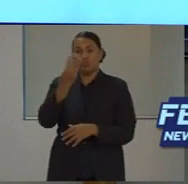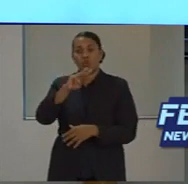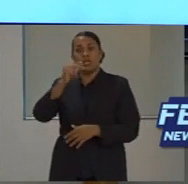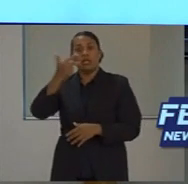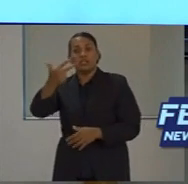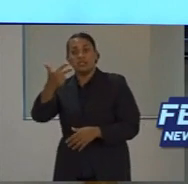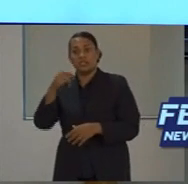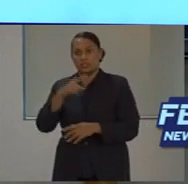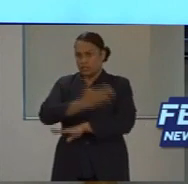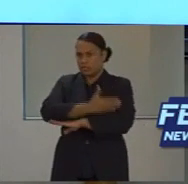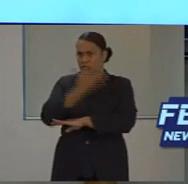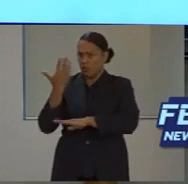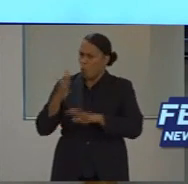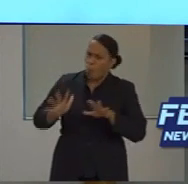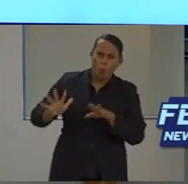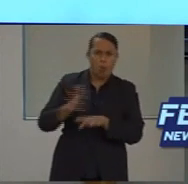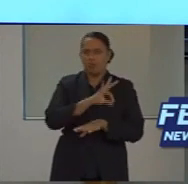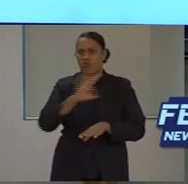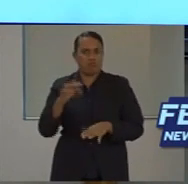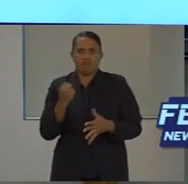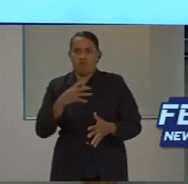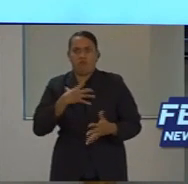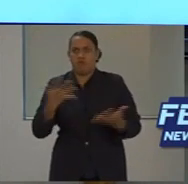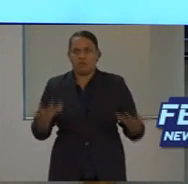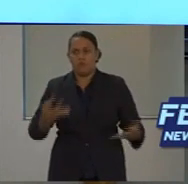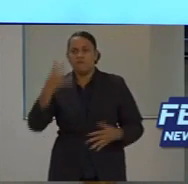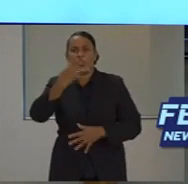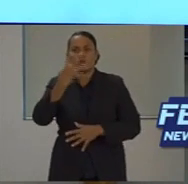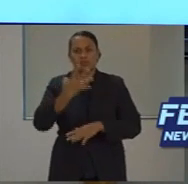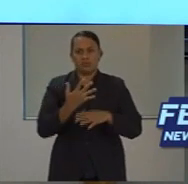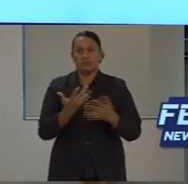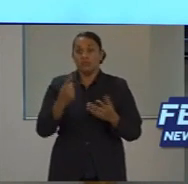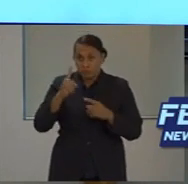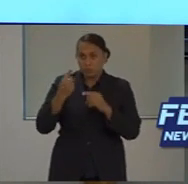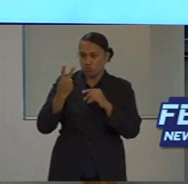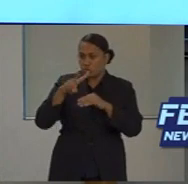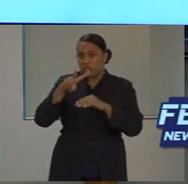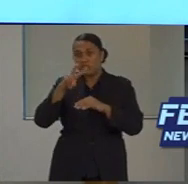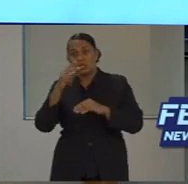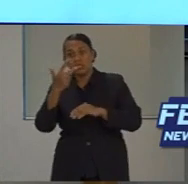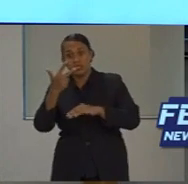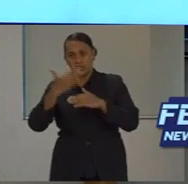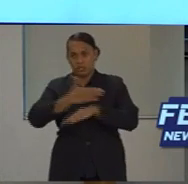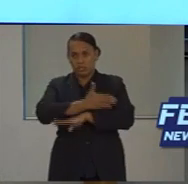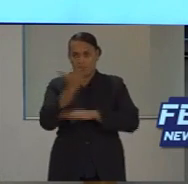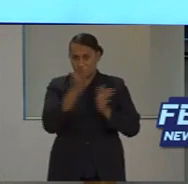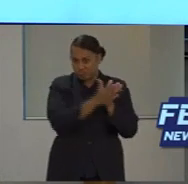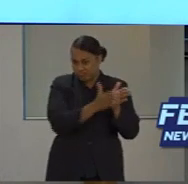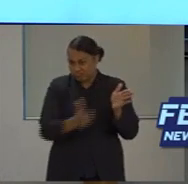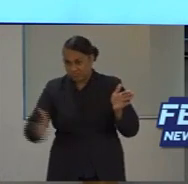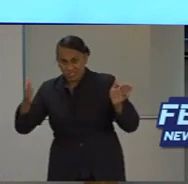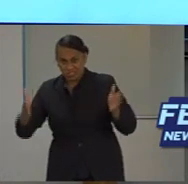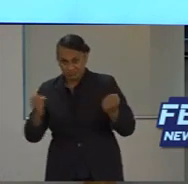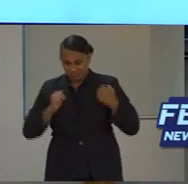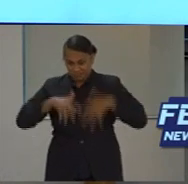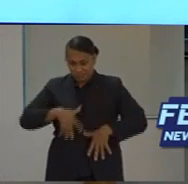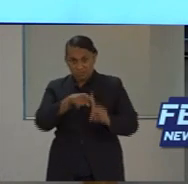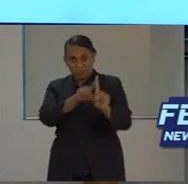for anyone who is newly quarantined and to those who currently are waiting out their initial 14-day period.